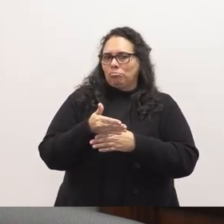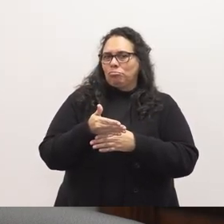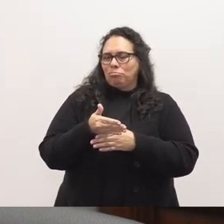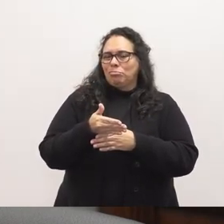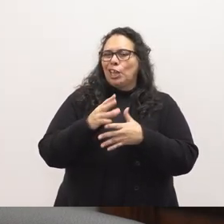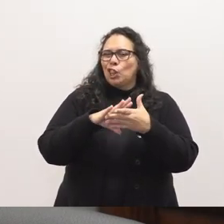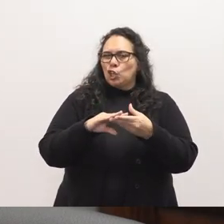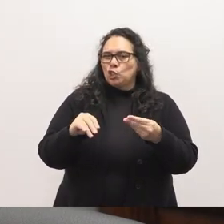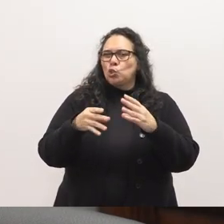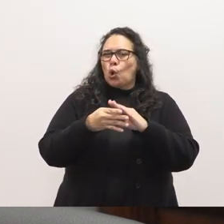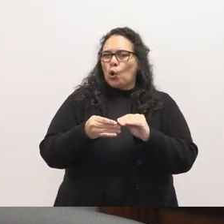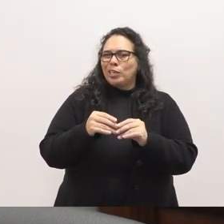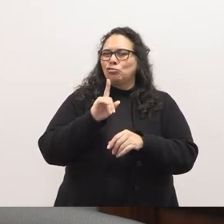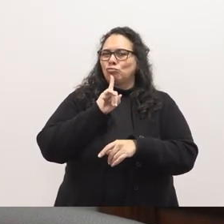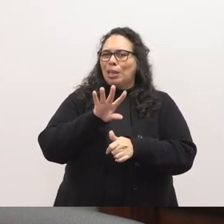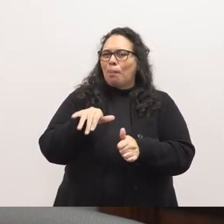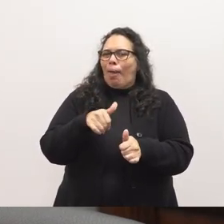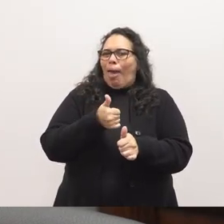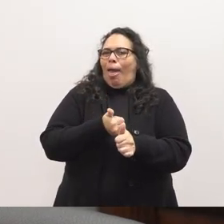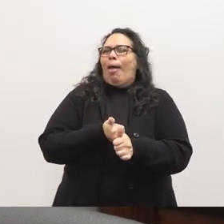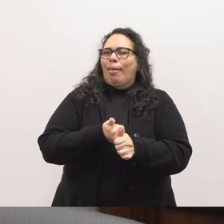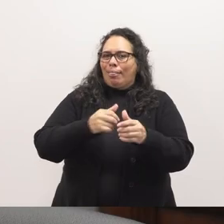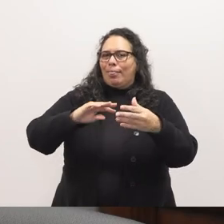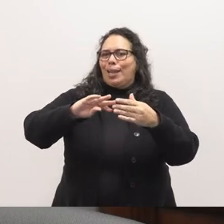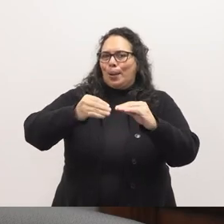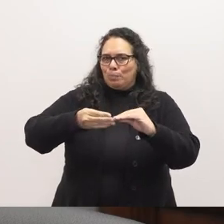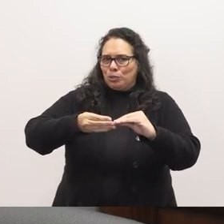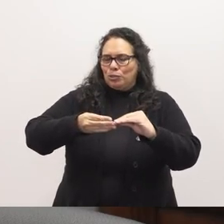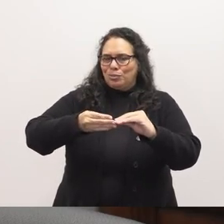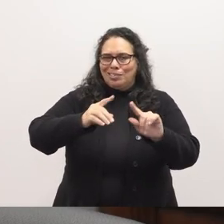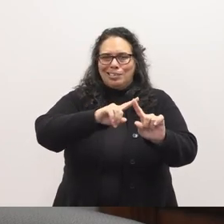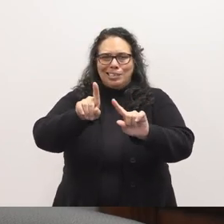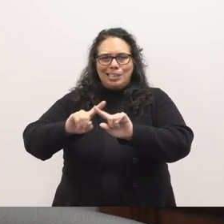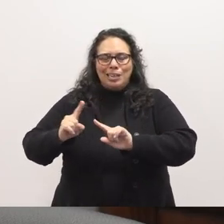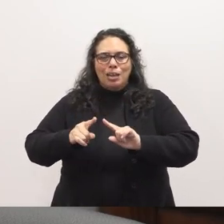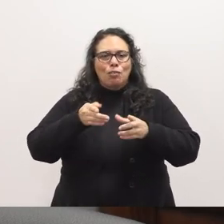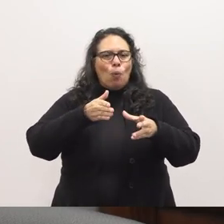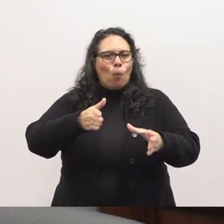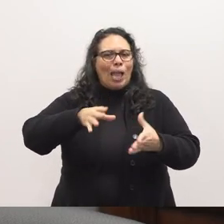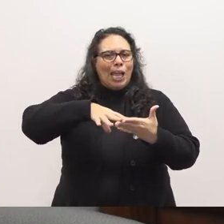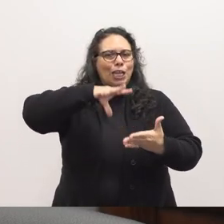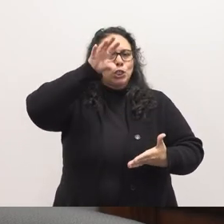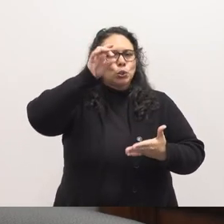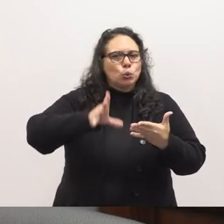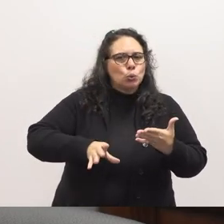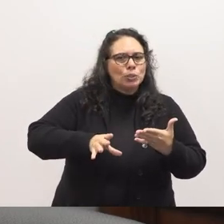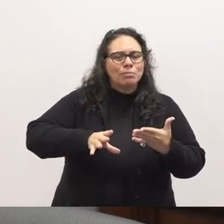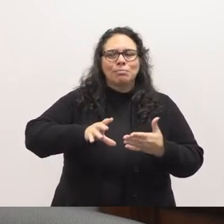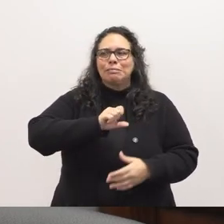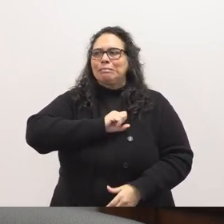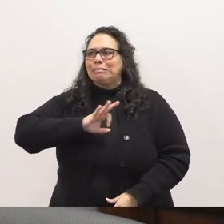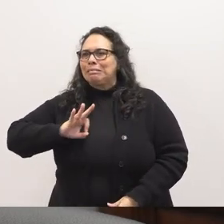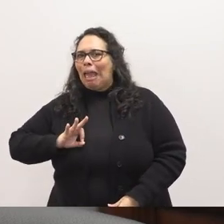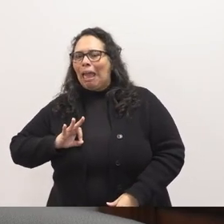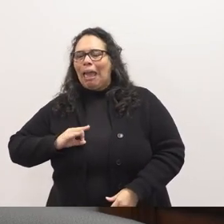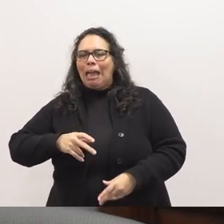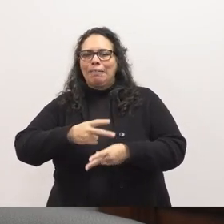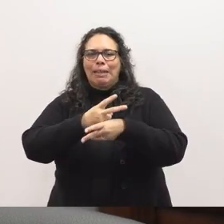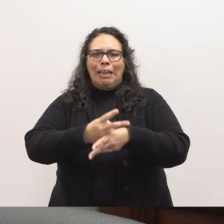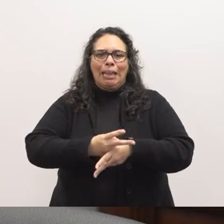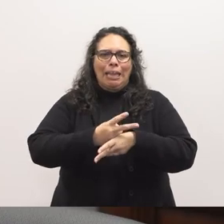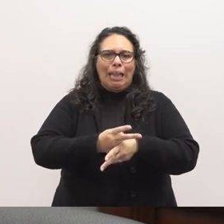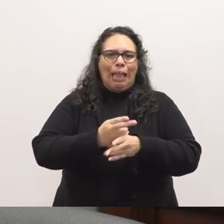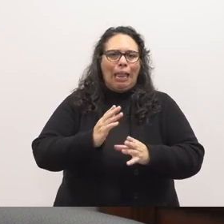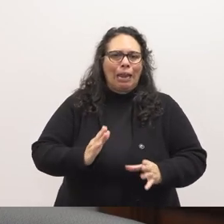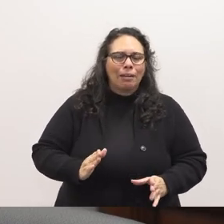numbers, really, and it's the different ways that students, staff, caregivers, family members interact with